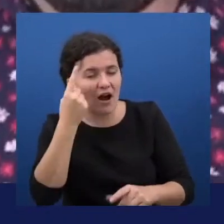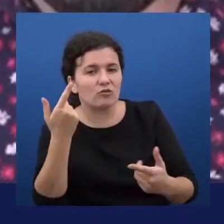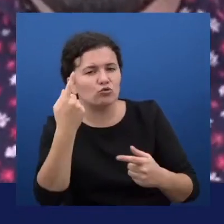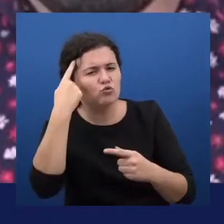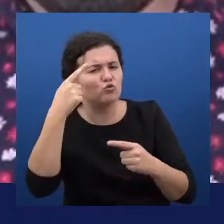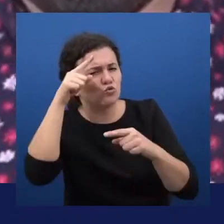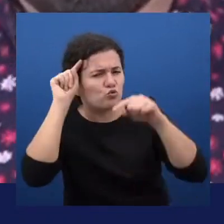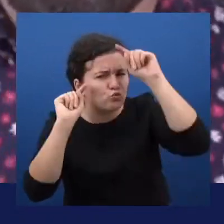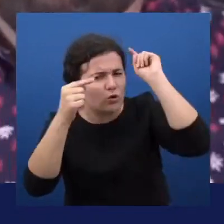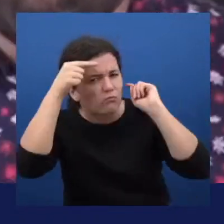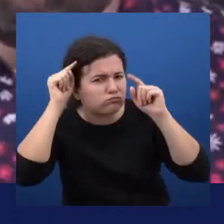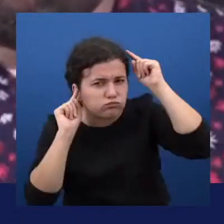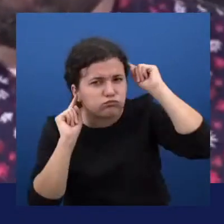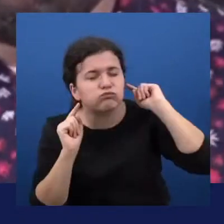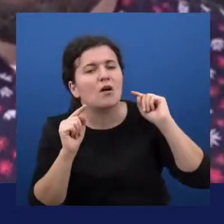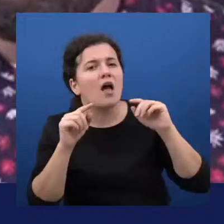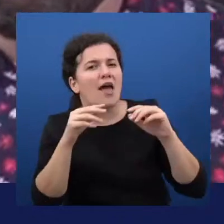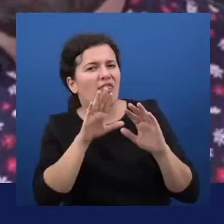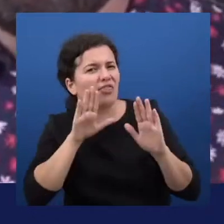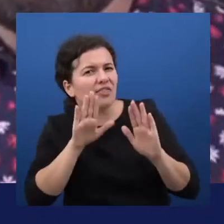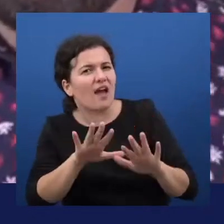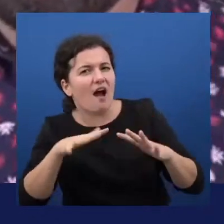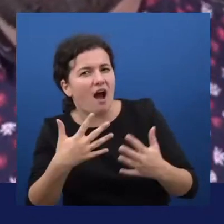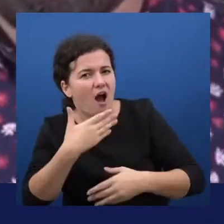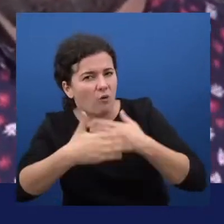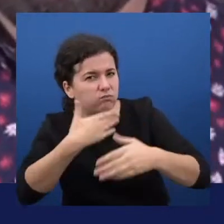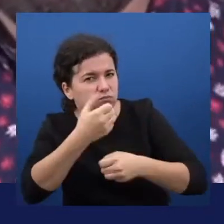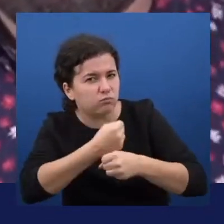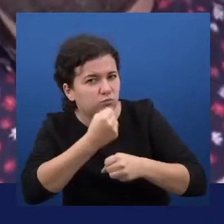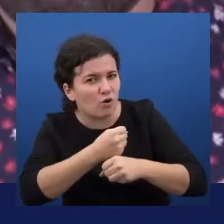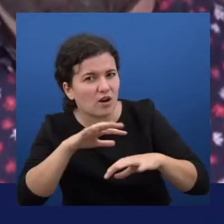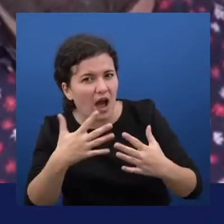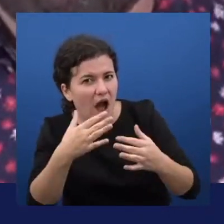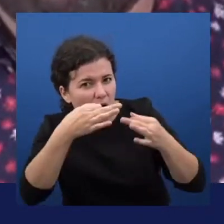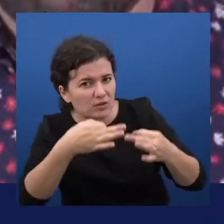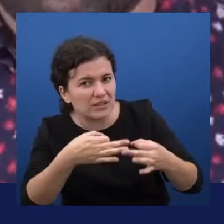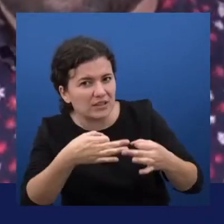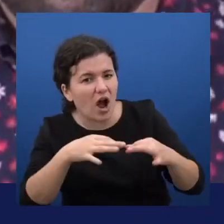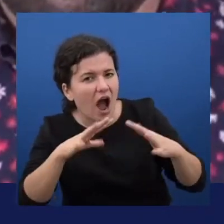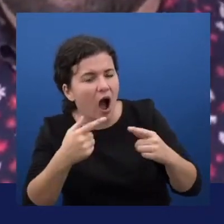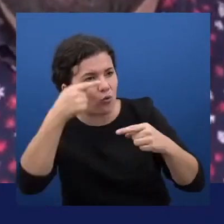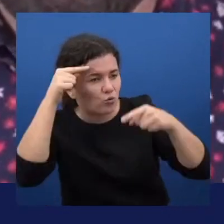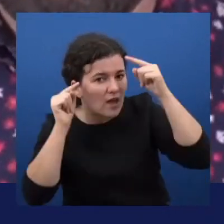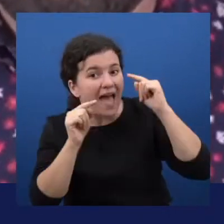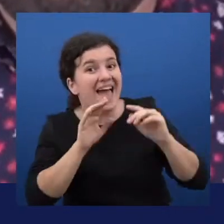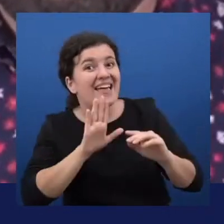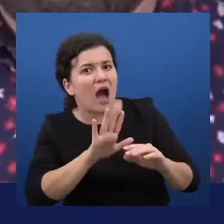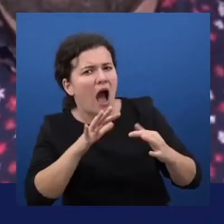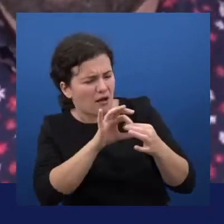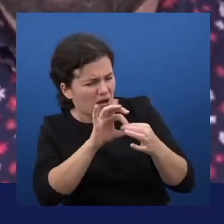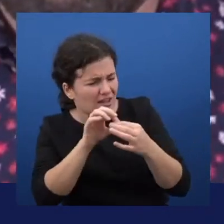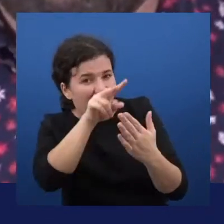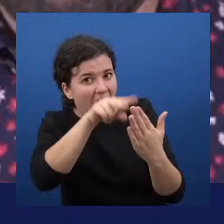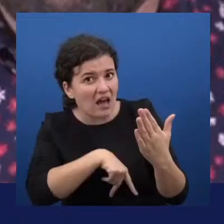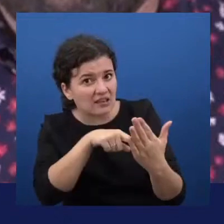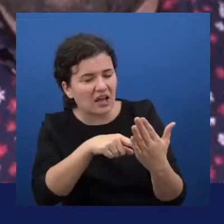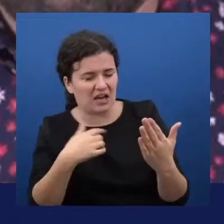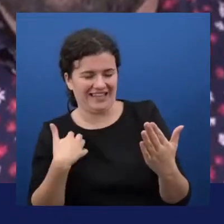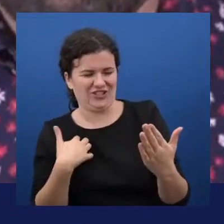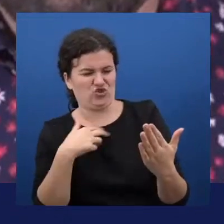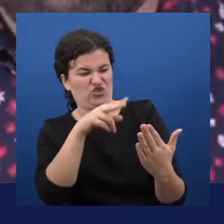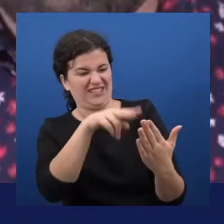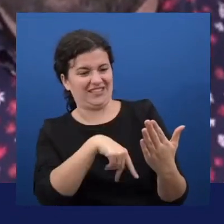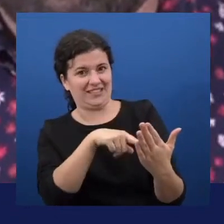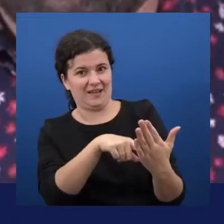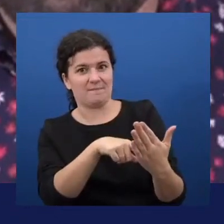where they find their probabilities, and they were using decision trees to explore the neural net. Like, it's just interesting to me that those two